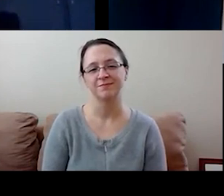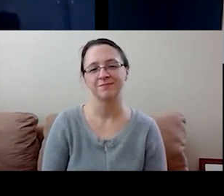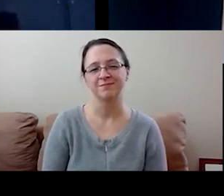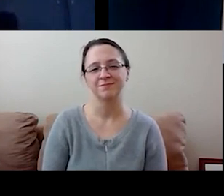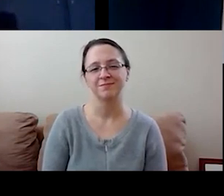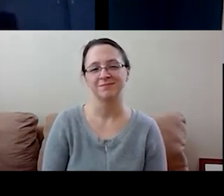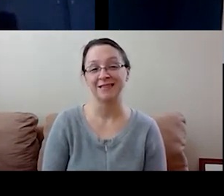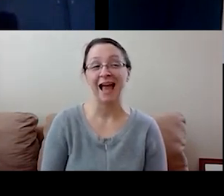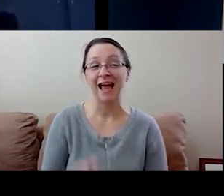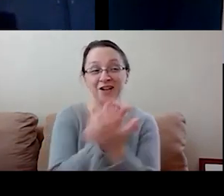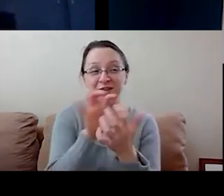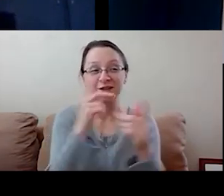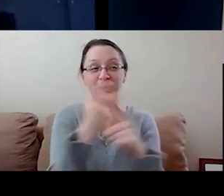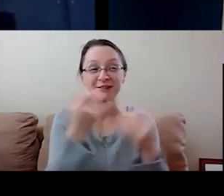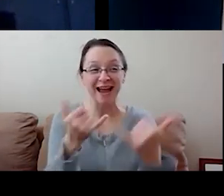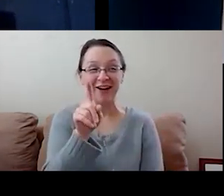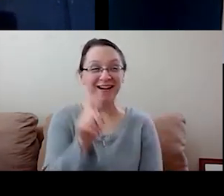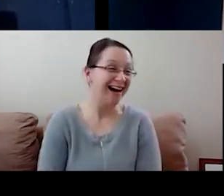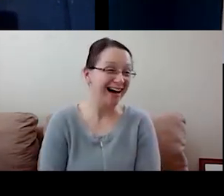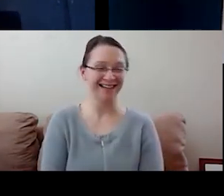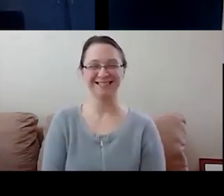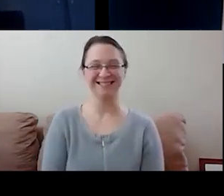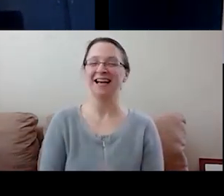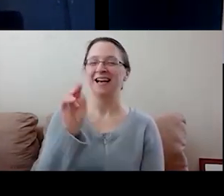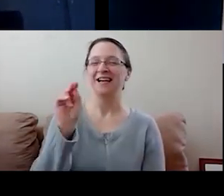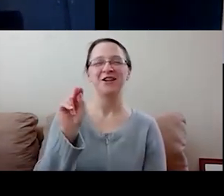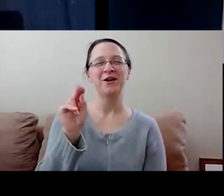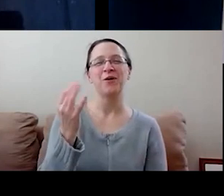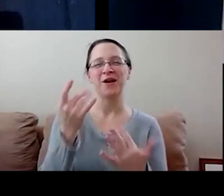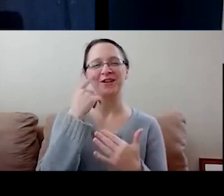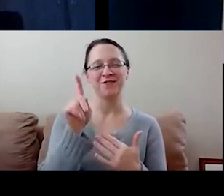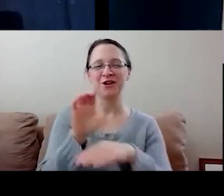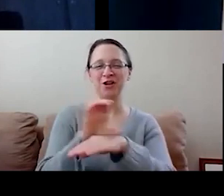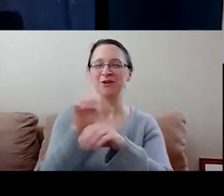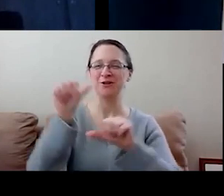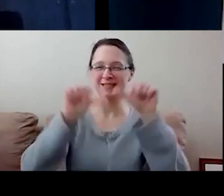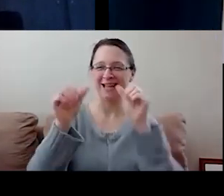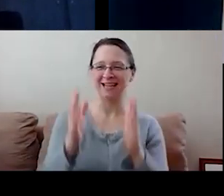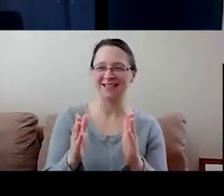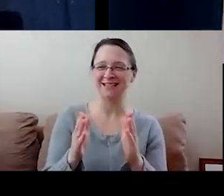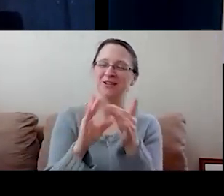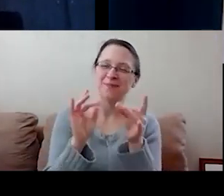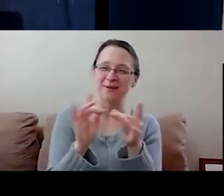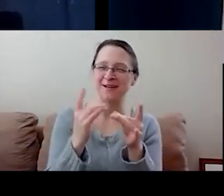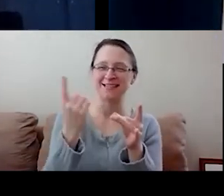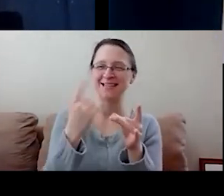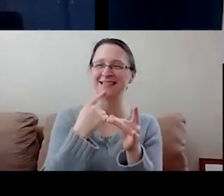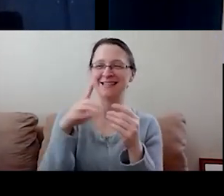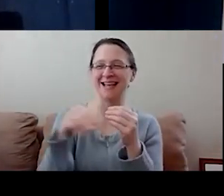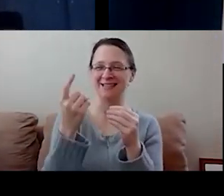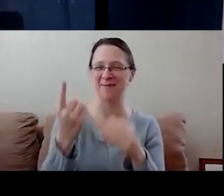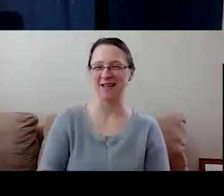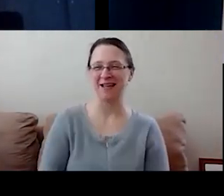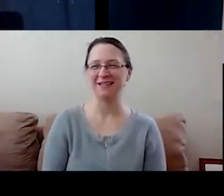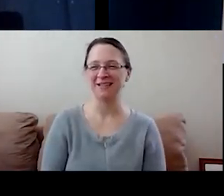Did I confuse you even more? No. I'm waiting for someone. I'm waiting for a computer scientist to give you to press further.